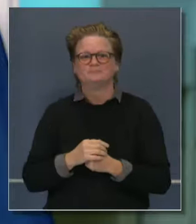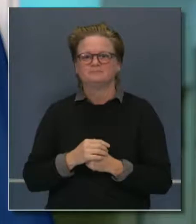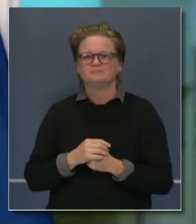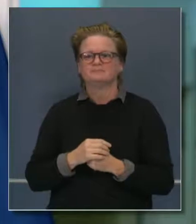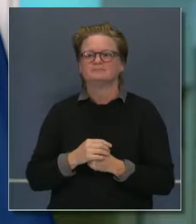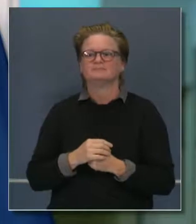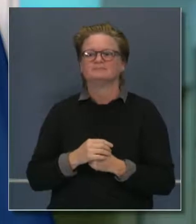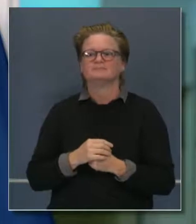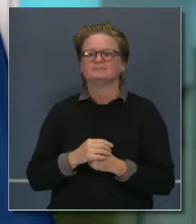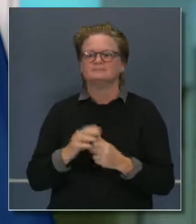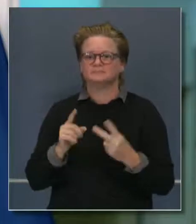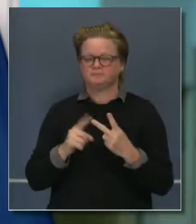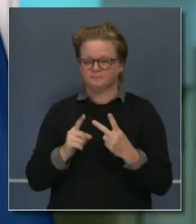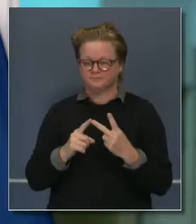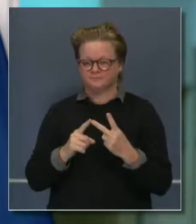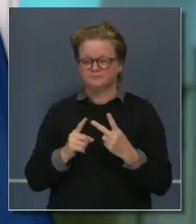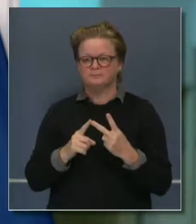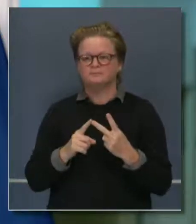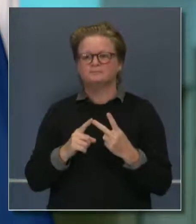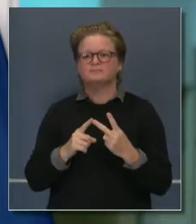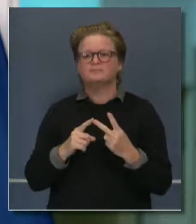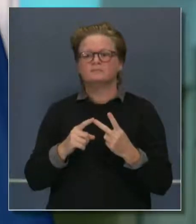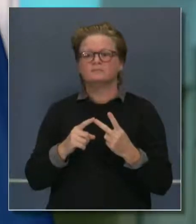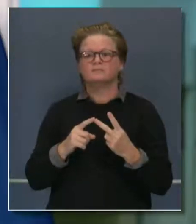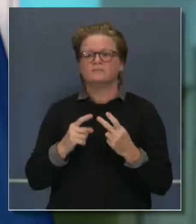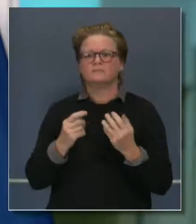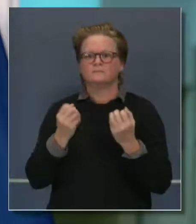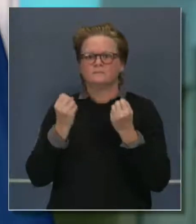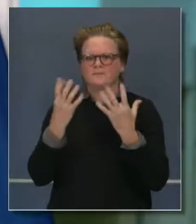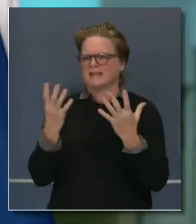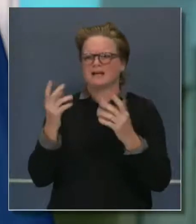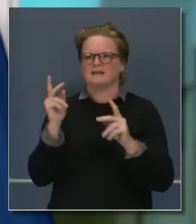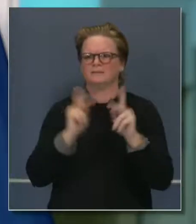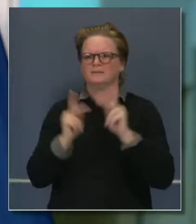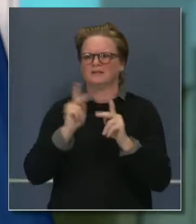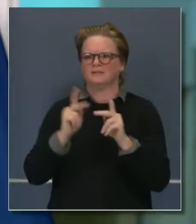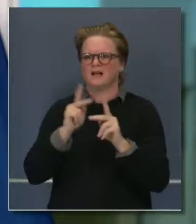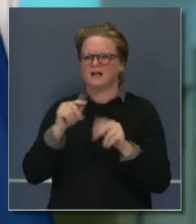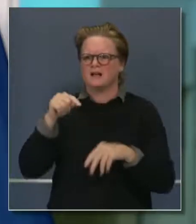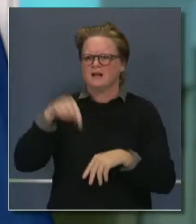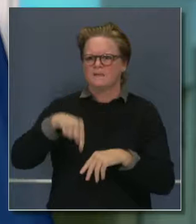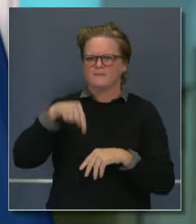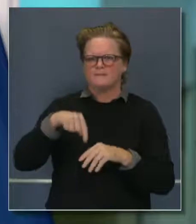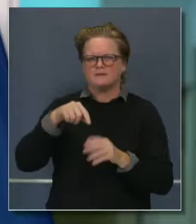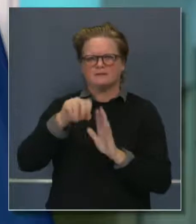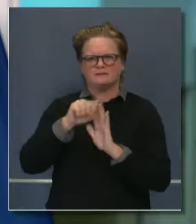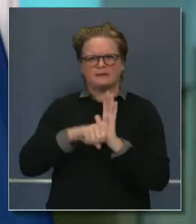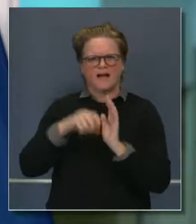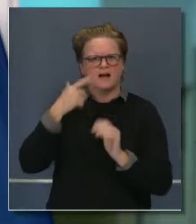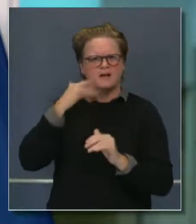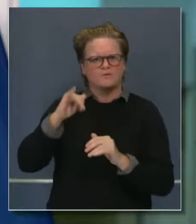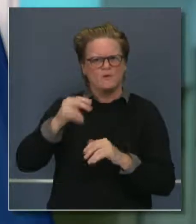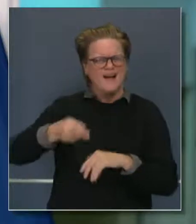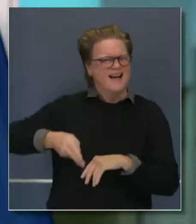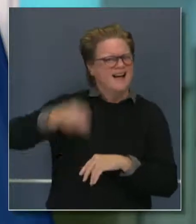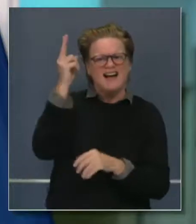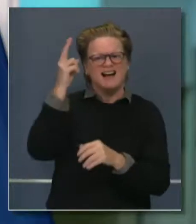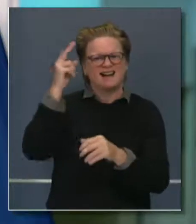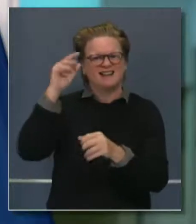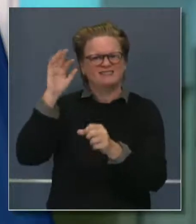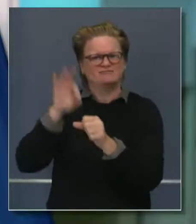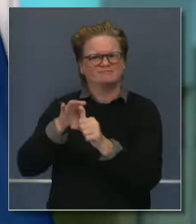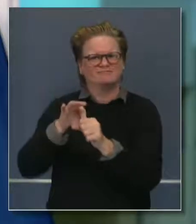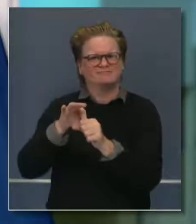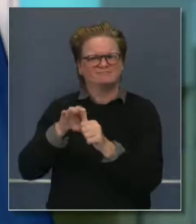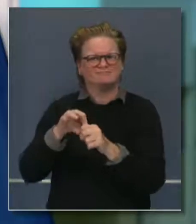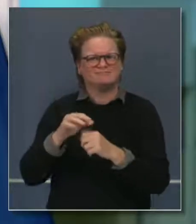we had highest turnout rate in decades. I think there are discussions about making that statewide vote by mail permanent. If that got to your desk next year,